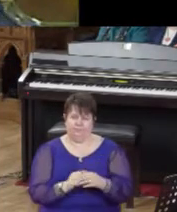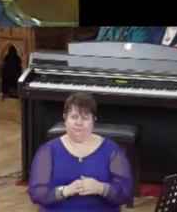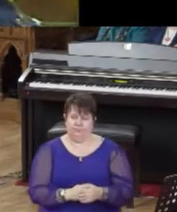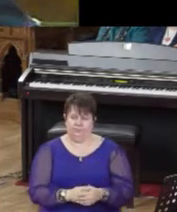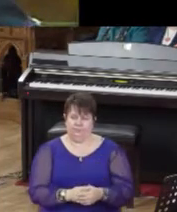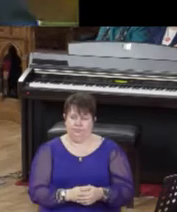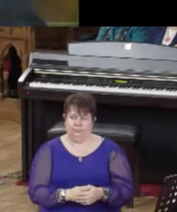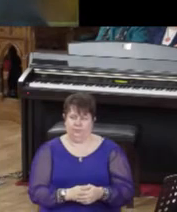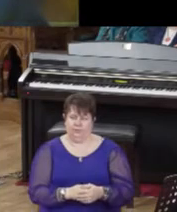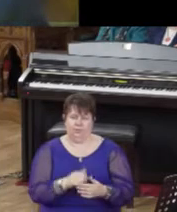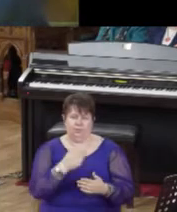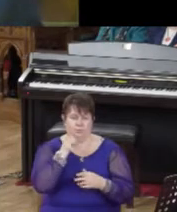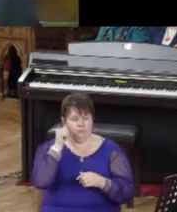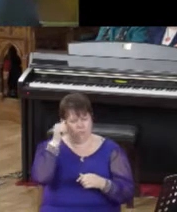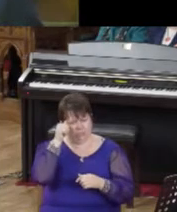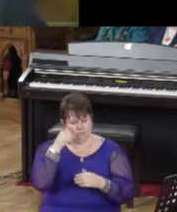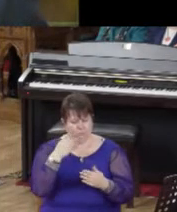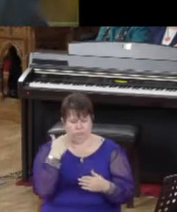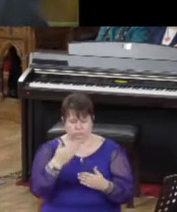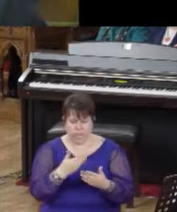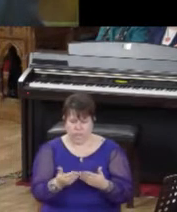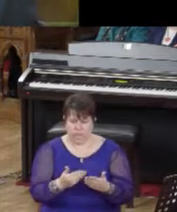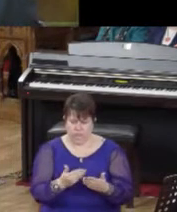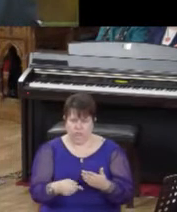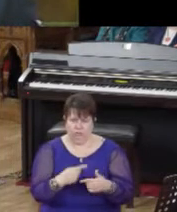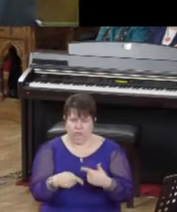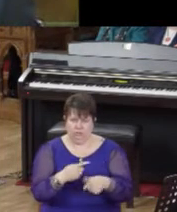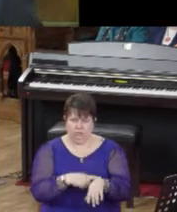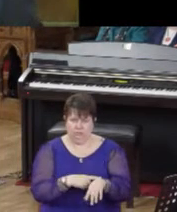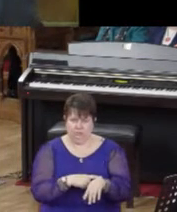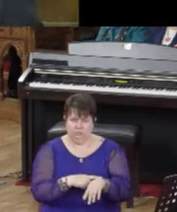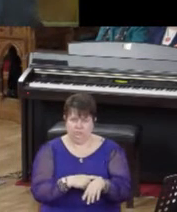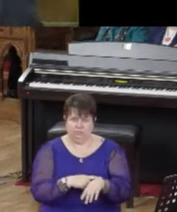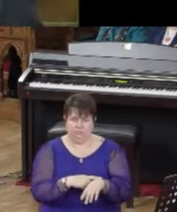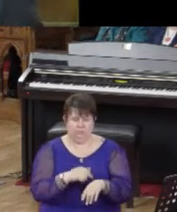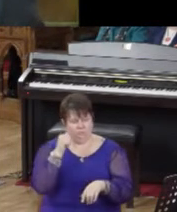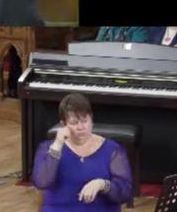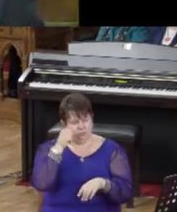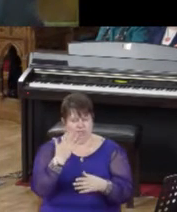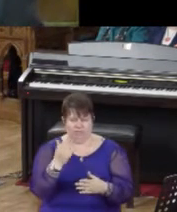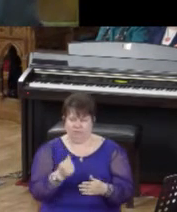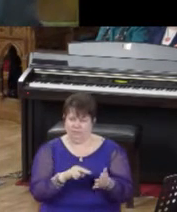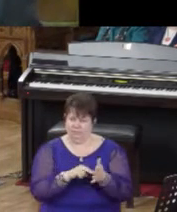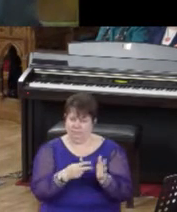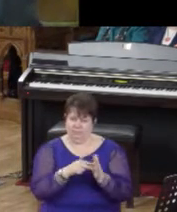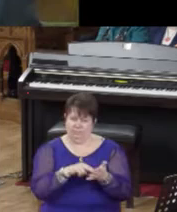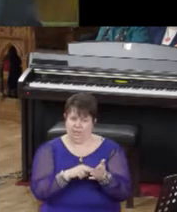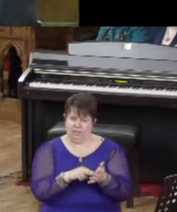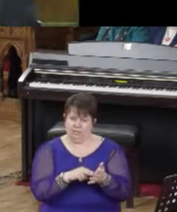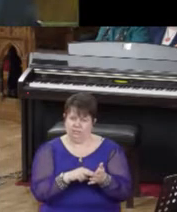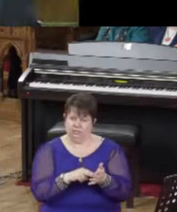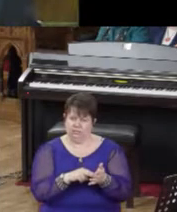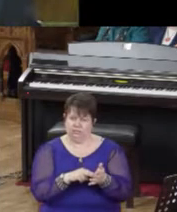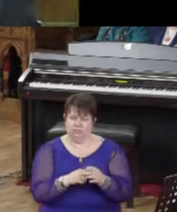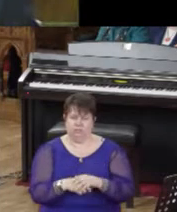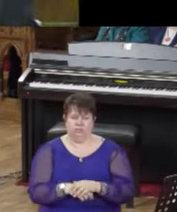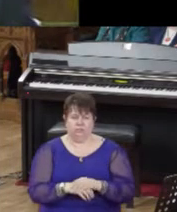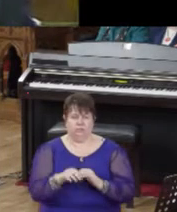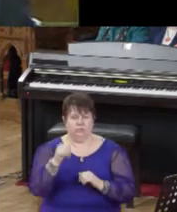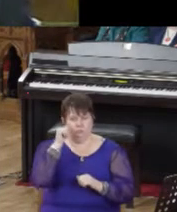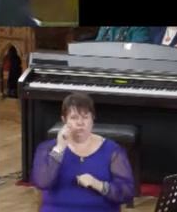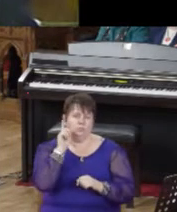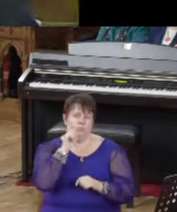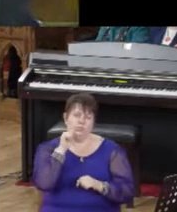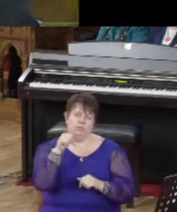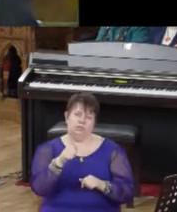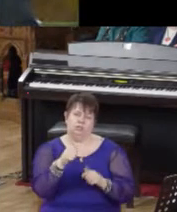are regularly with us will know that for a wee while we have had a lady in our congregation, Ray Blagg, who